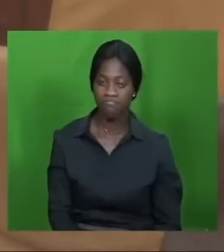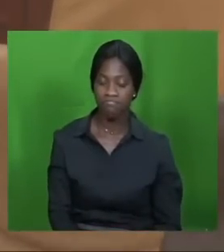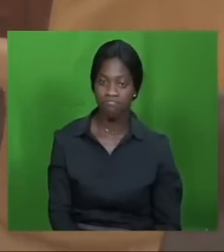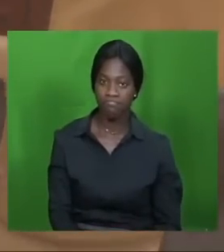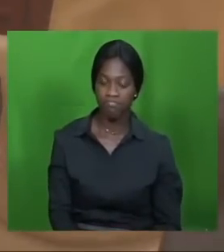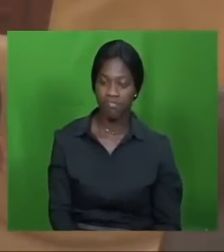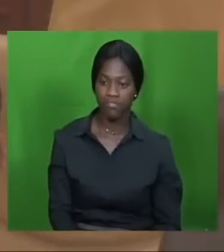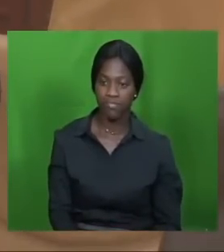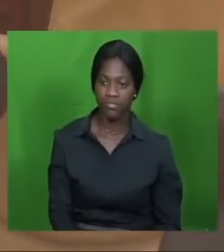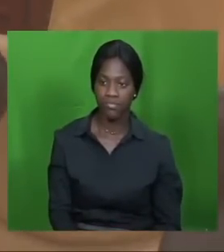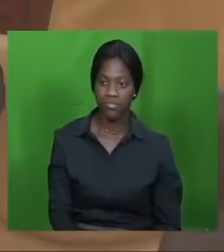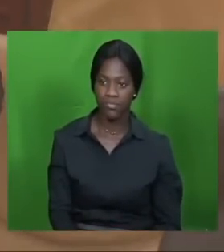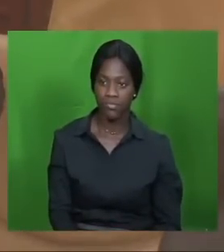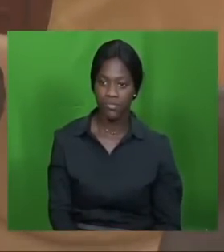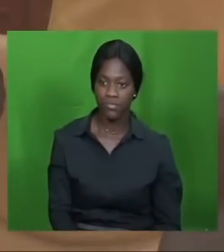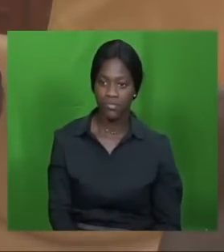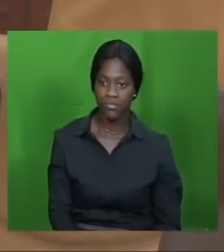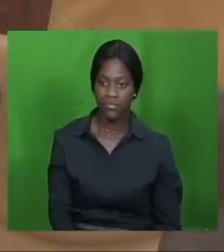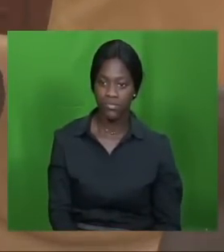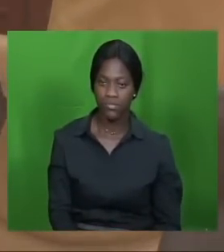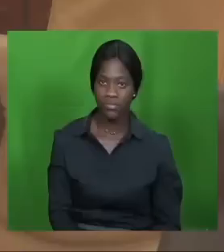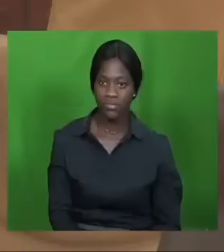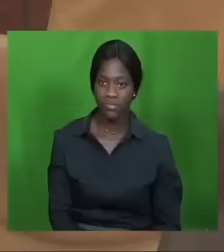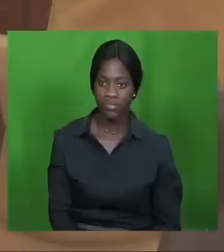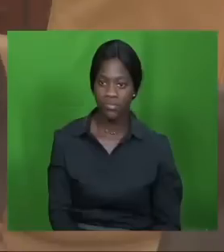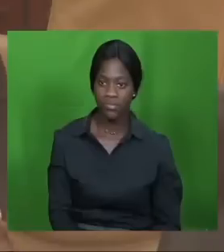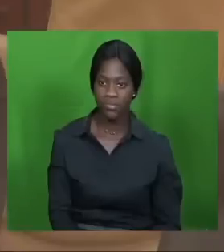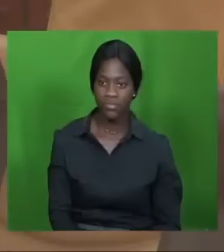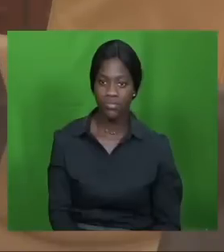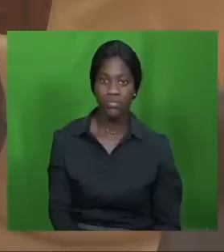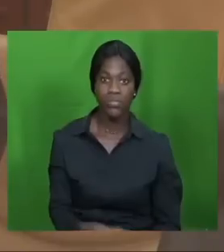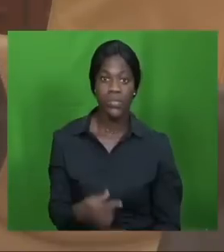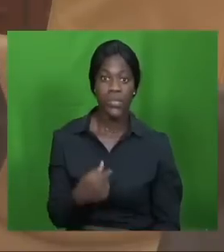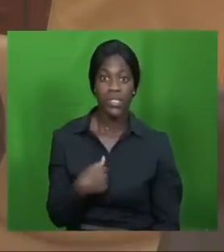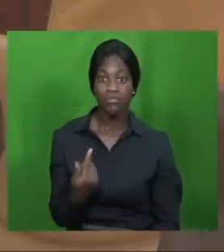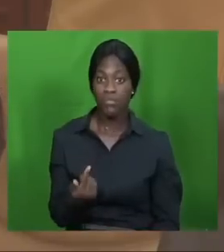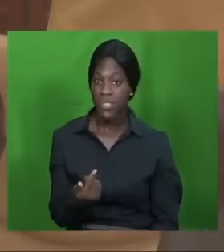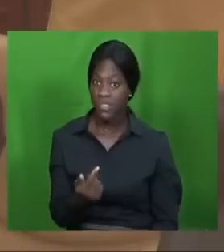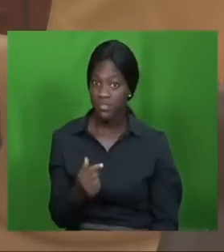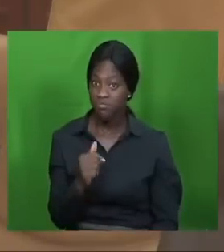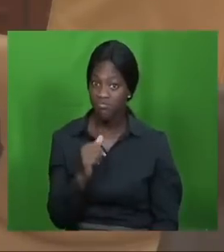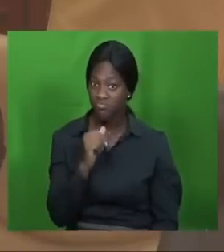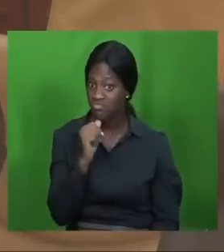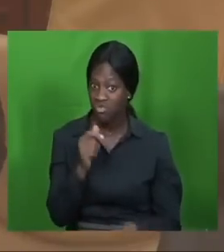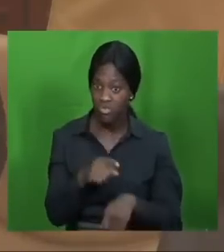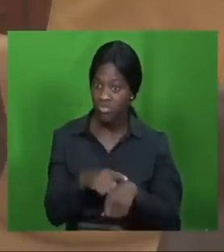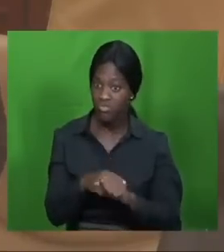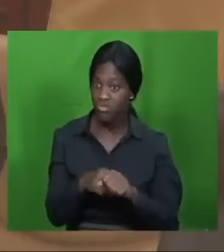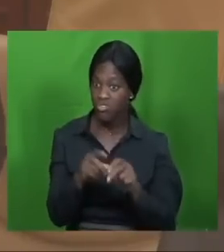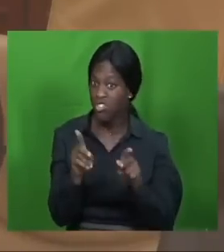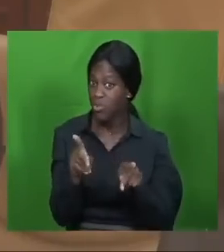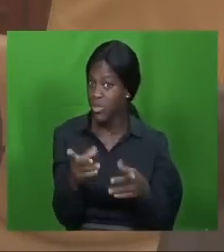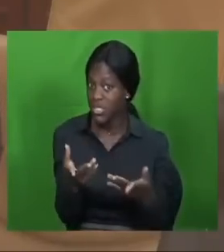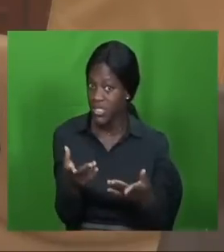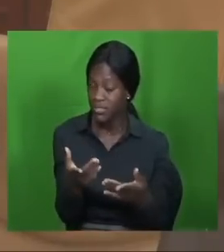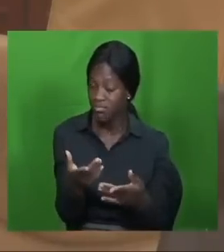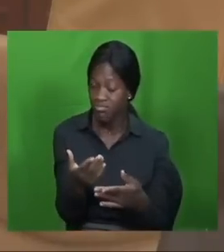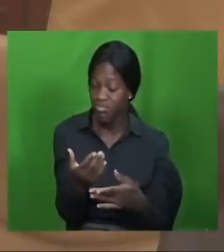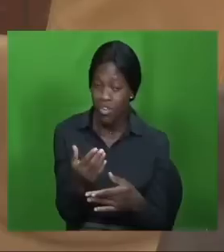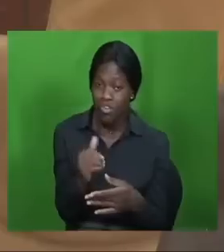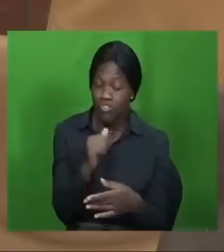Speaker, I'm not a football fan, and I'm not too much into football,